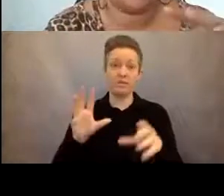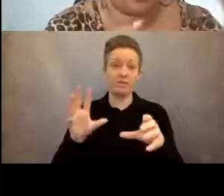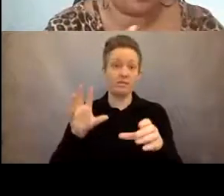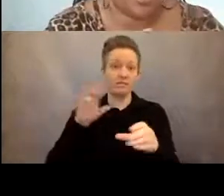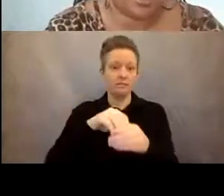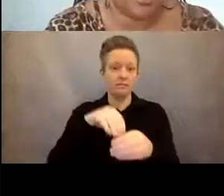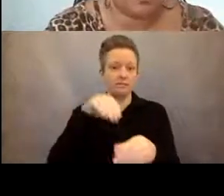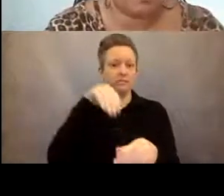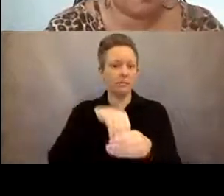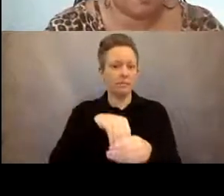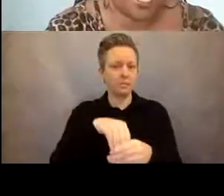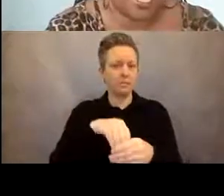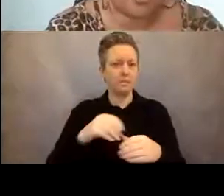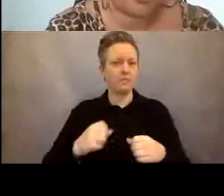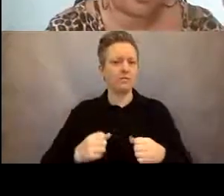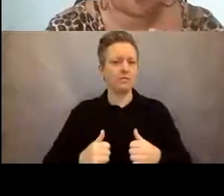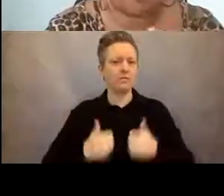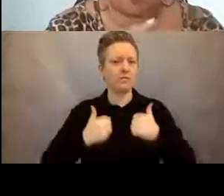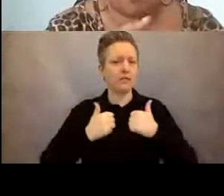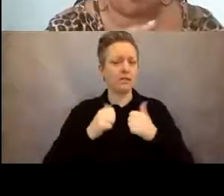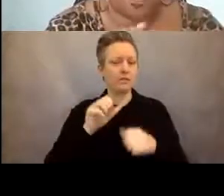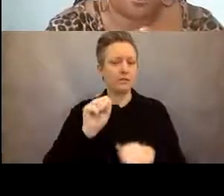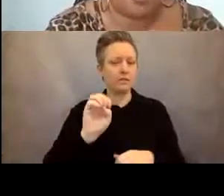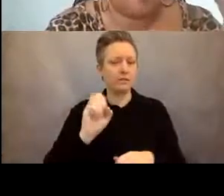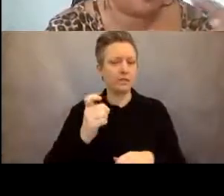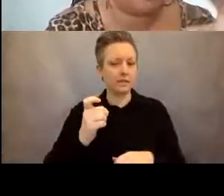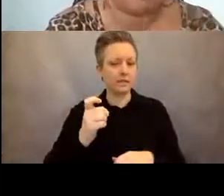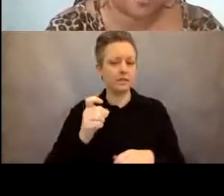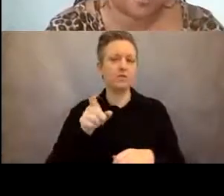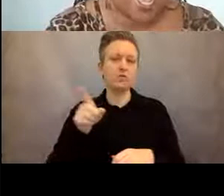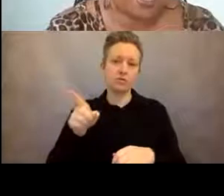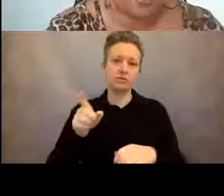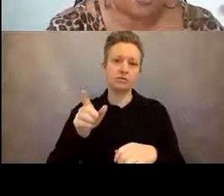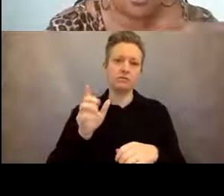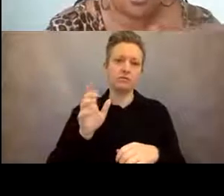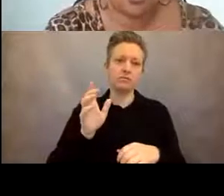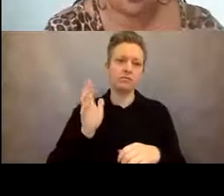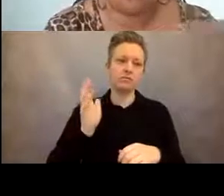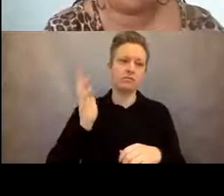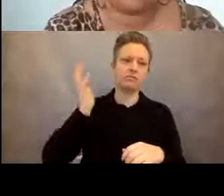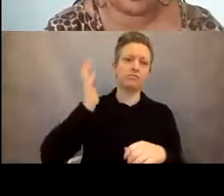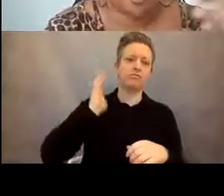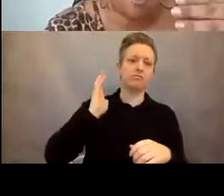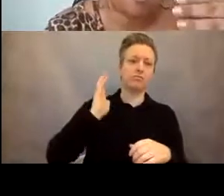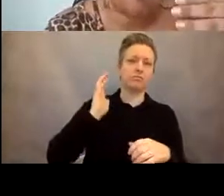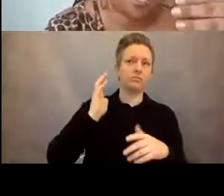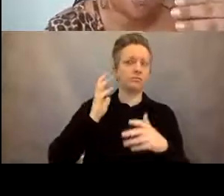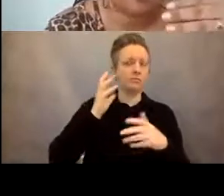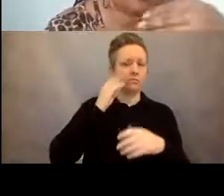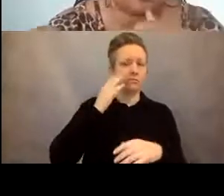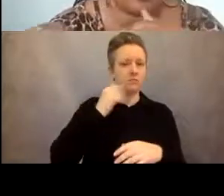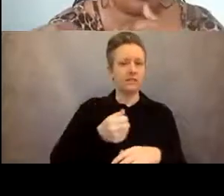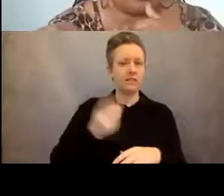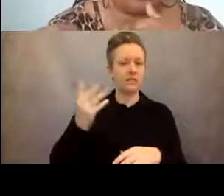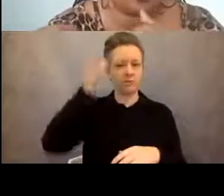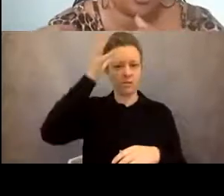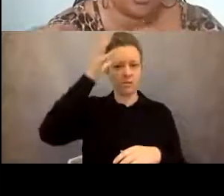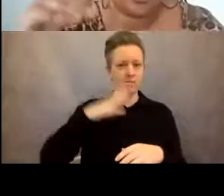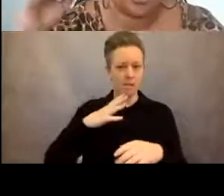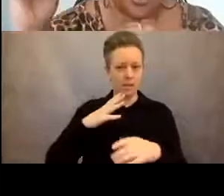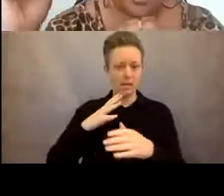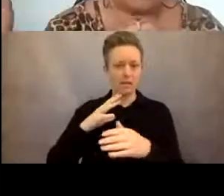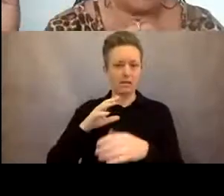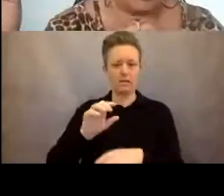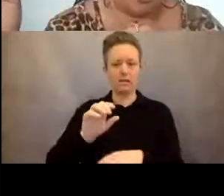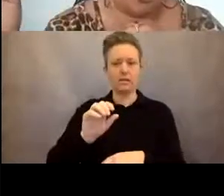been assaulted by several men in a back alley. Then when she came out of the alley, she went onto the